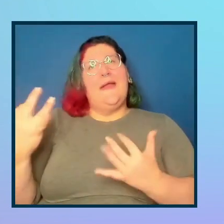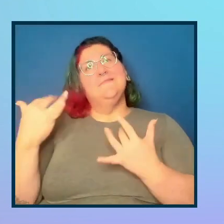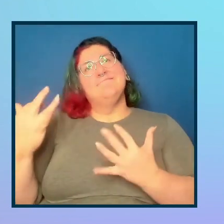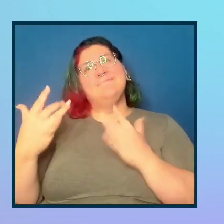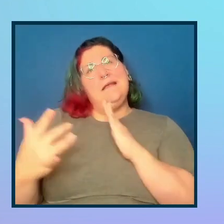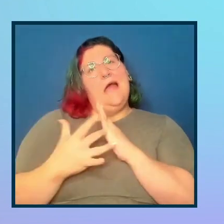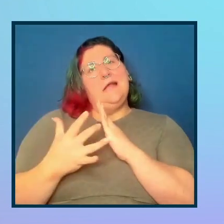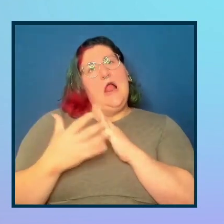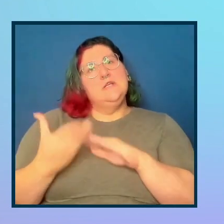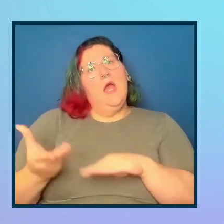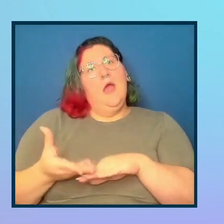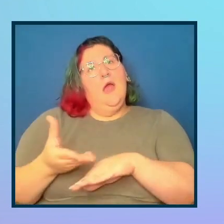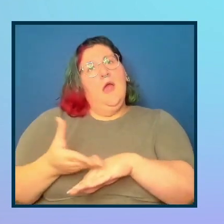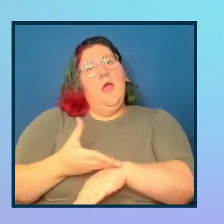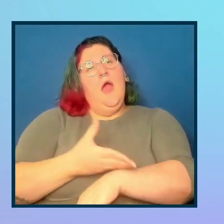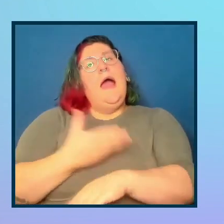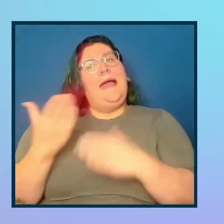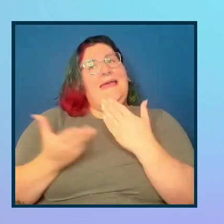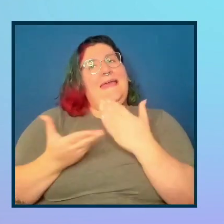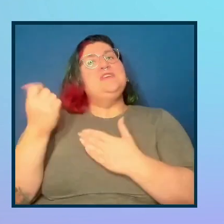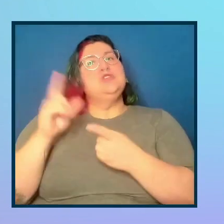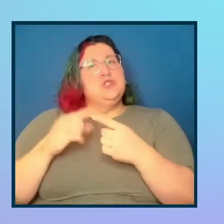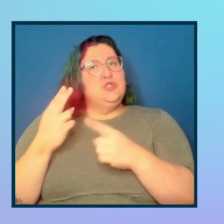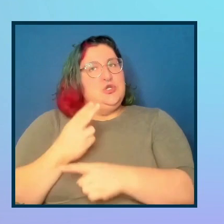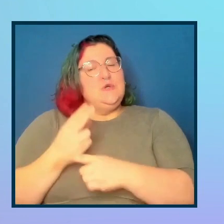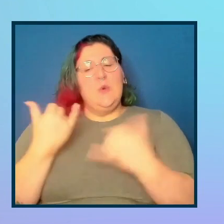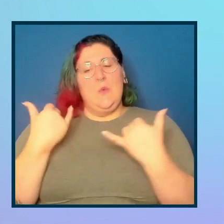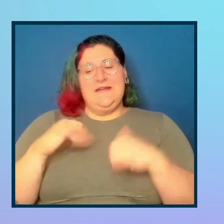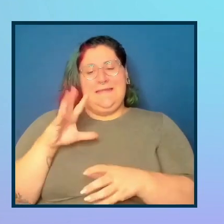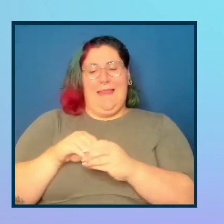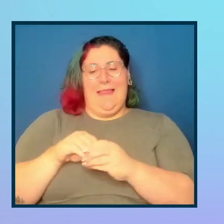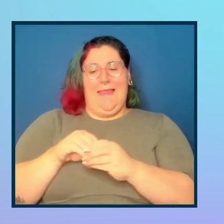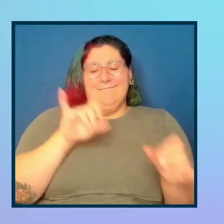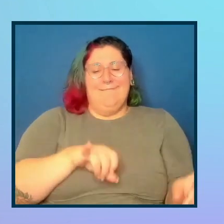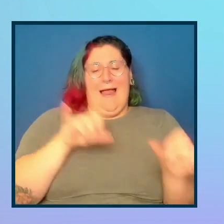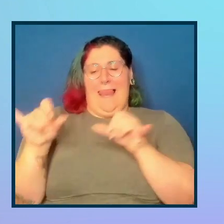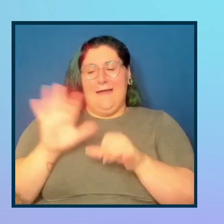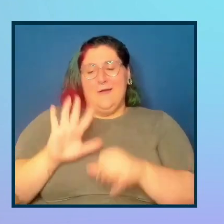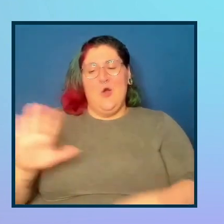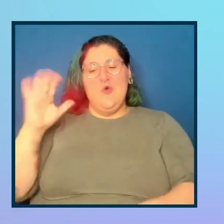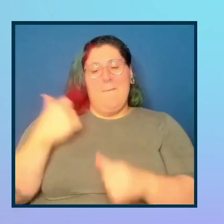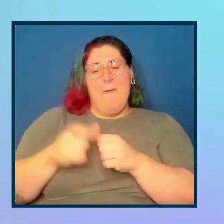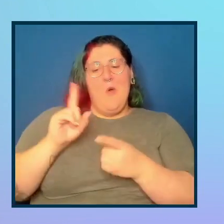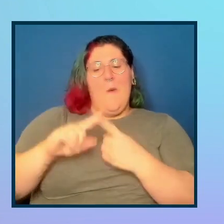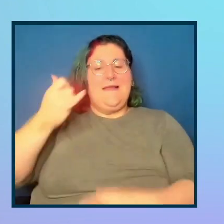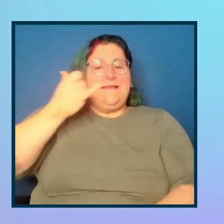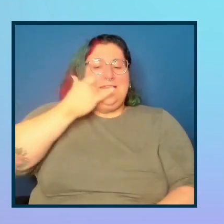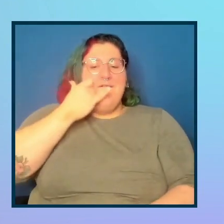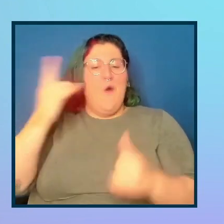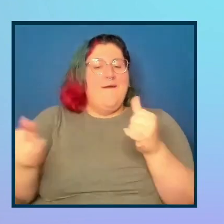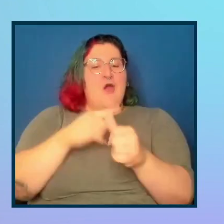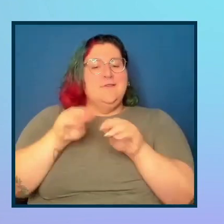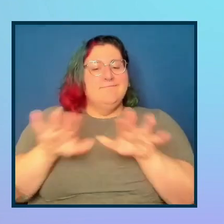to a point where it's easier to use. We're kind of in the Nokia stage of with the mobile phones. So we have this